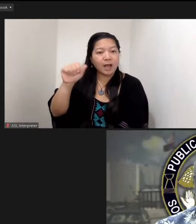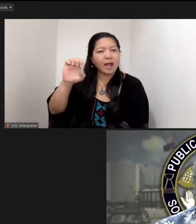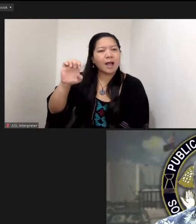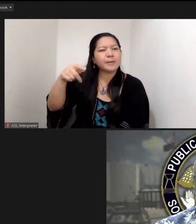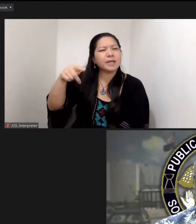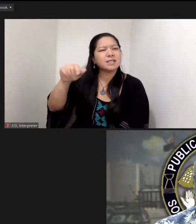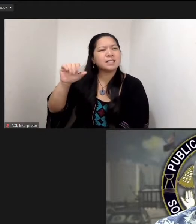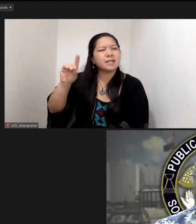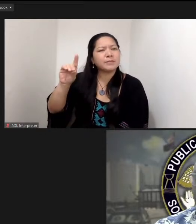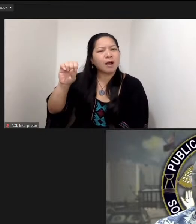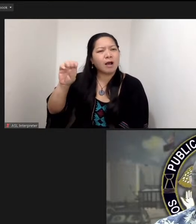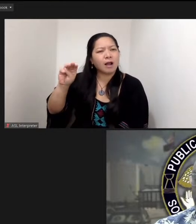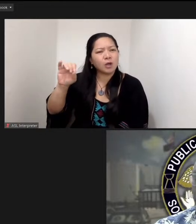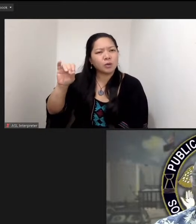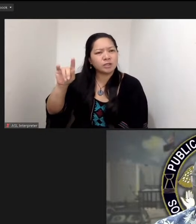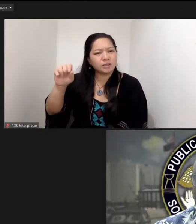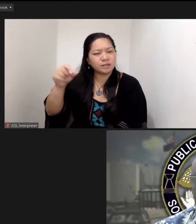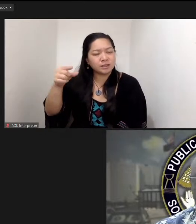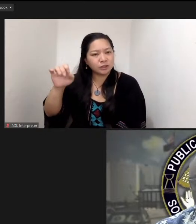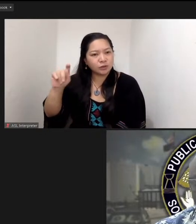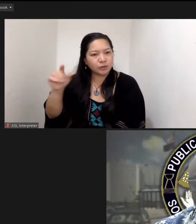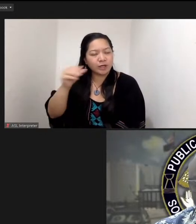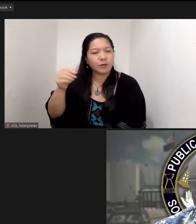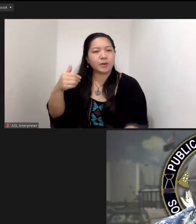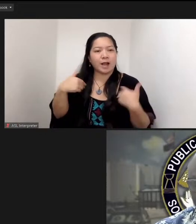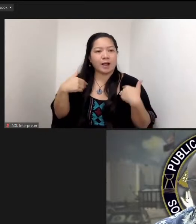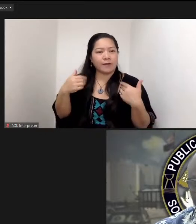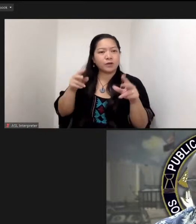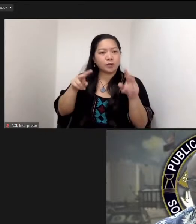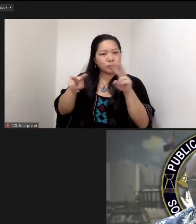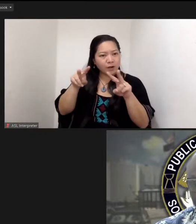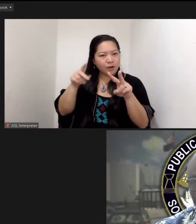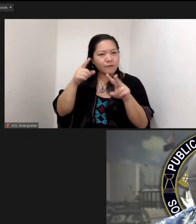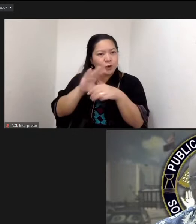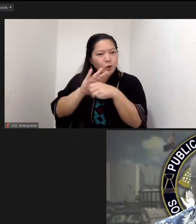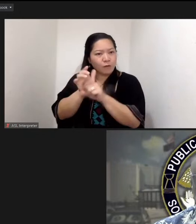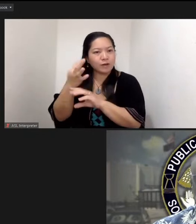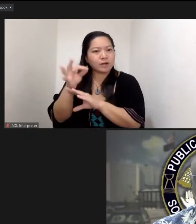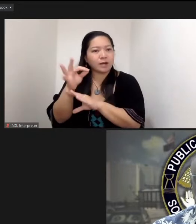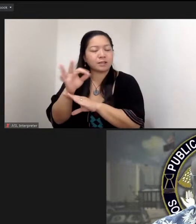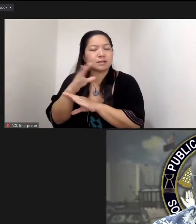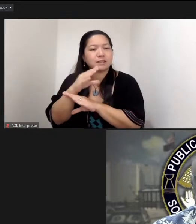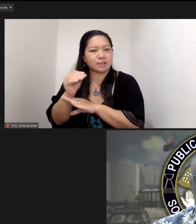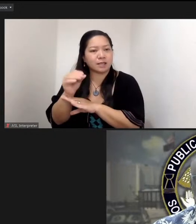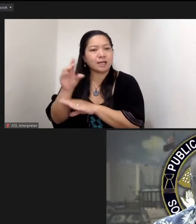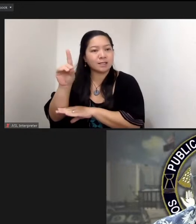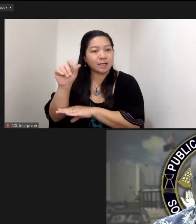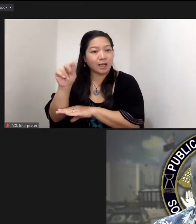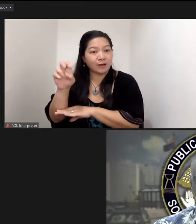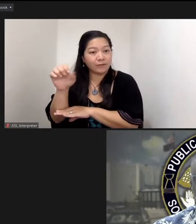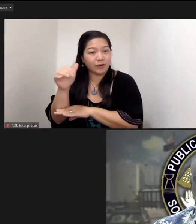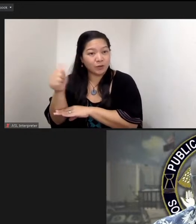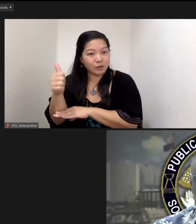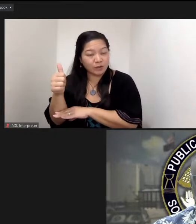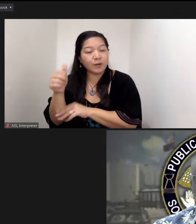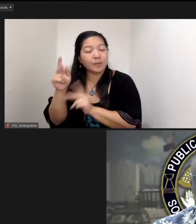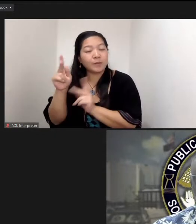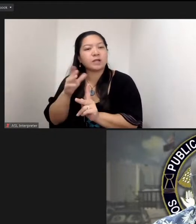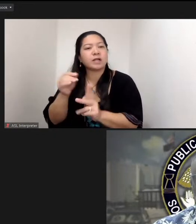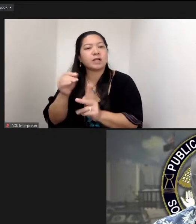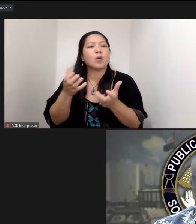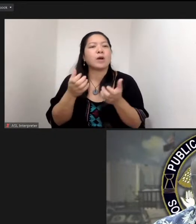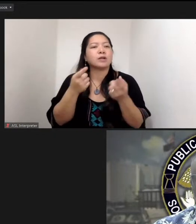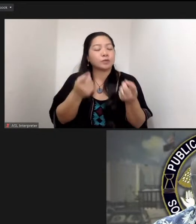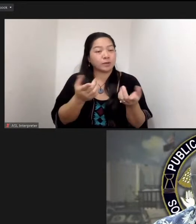also have with us Vince Campos, Surveillance Branch Director for COVID-19. At this time, I want to give the floor to Dr.